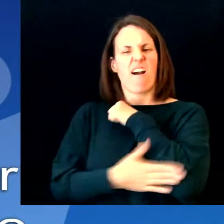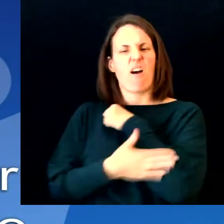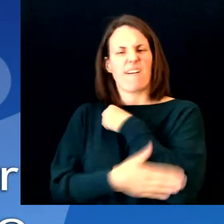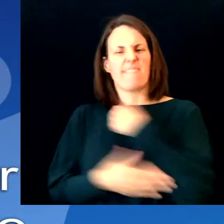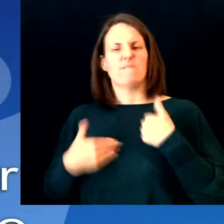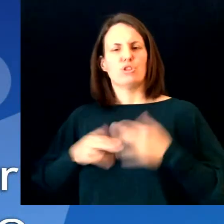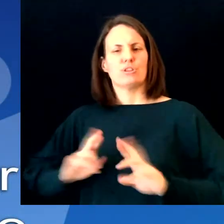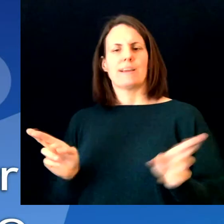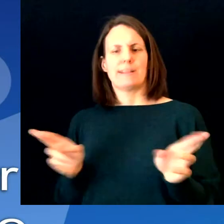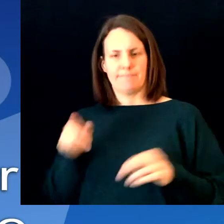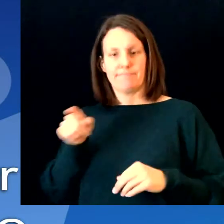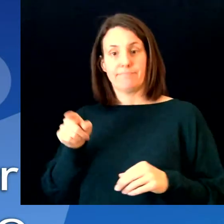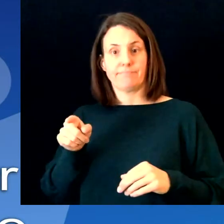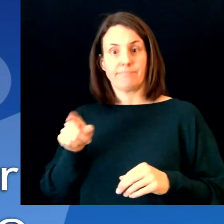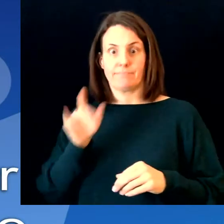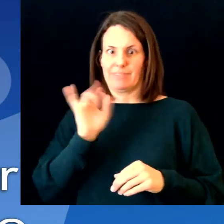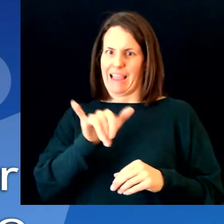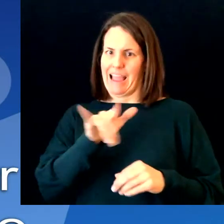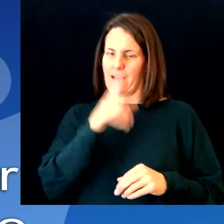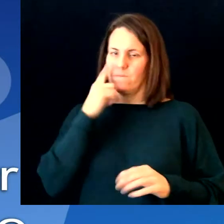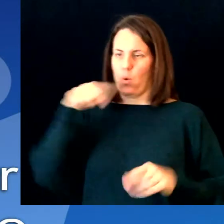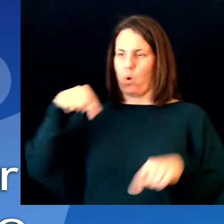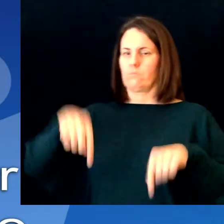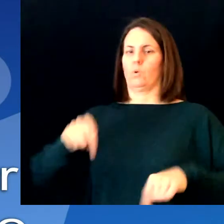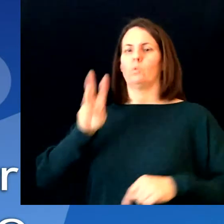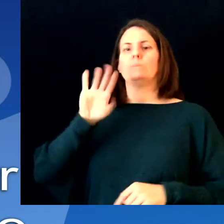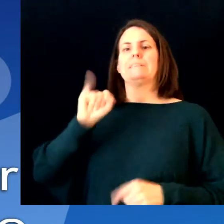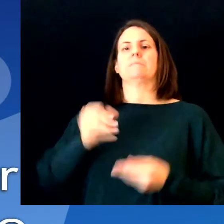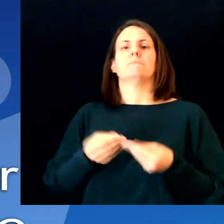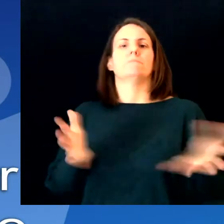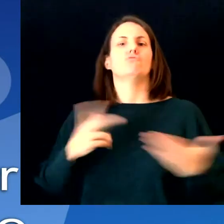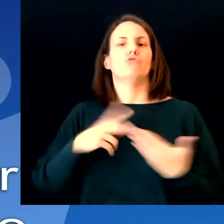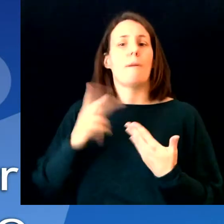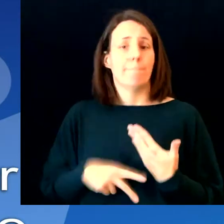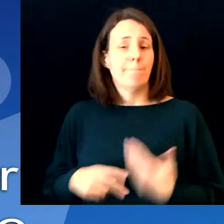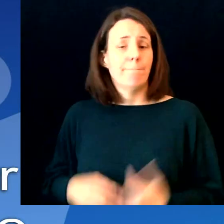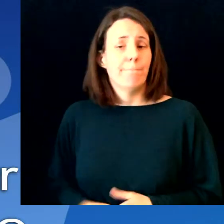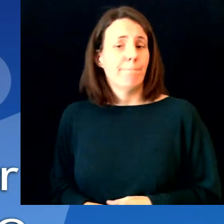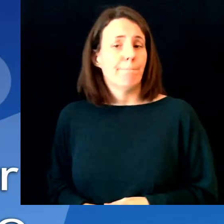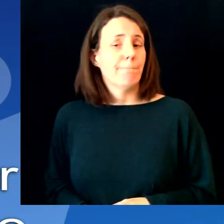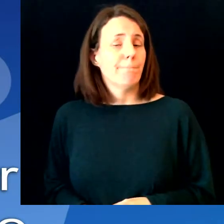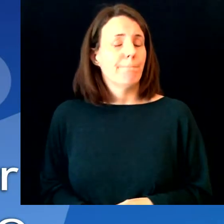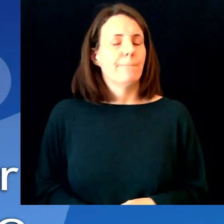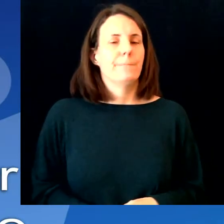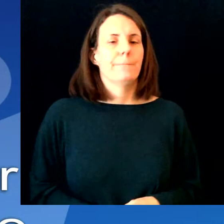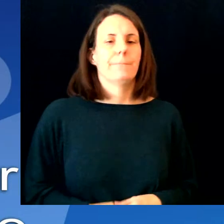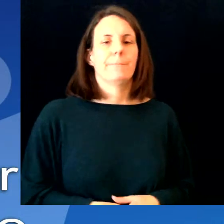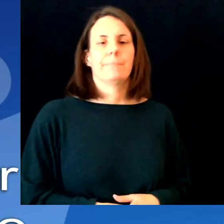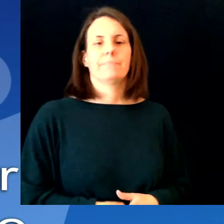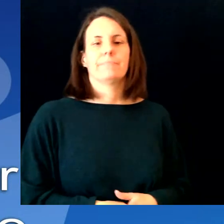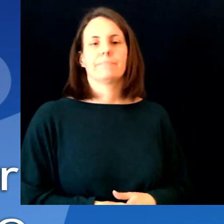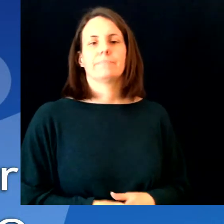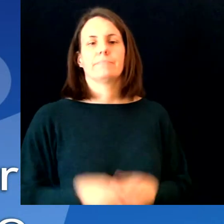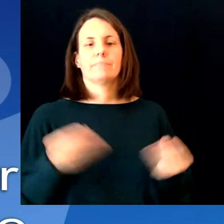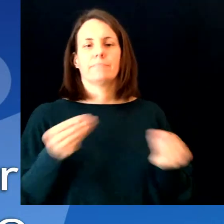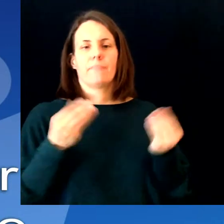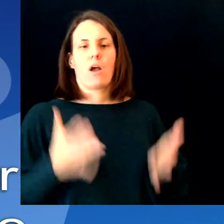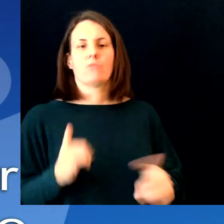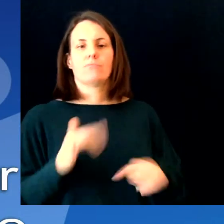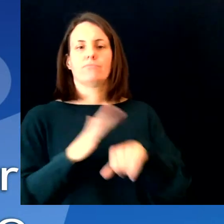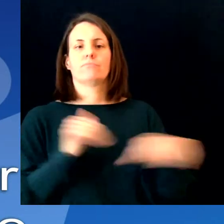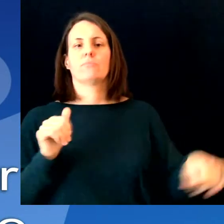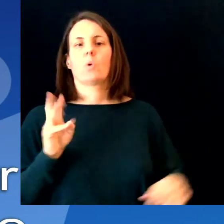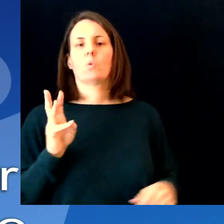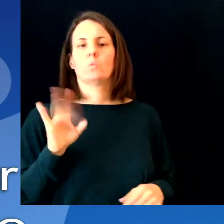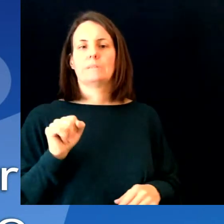Thank you. The next question belongs to David Wahlberg from the Wisconsin State Journal. David? Yeah,